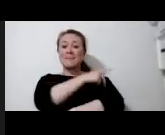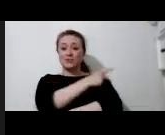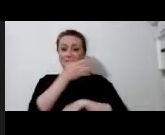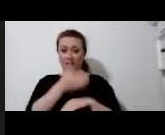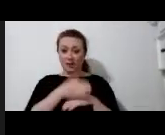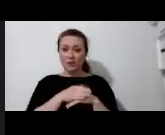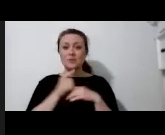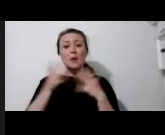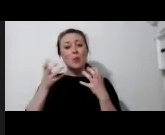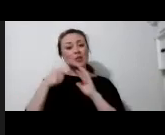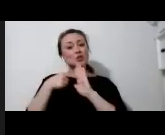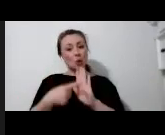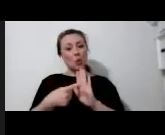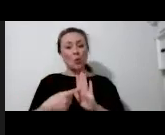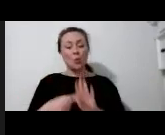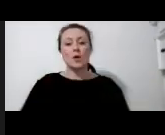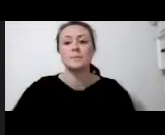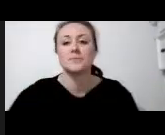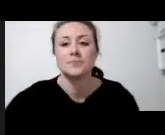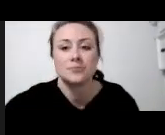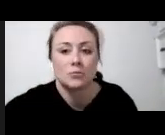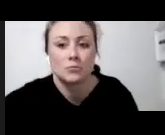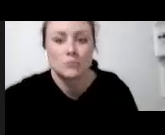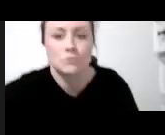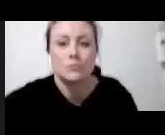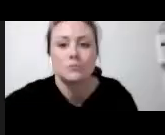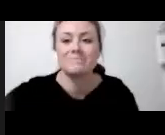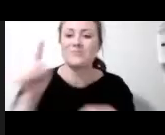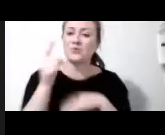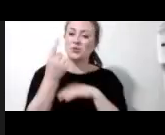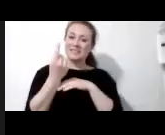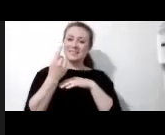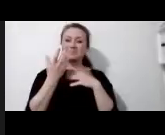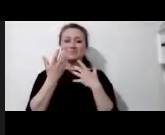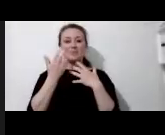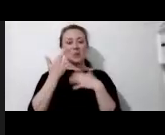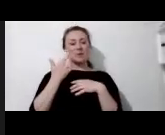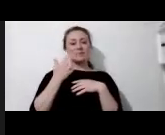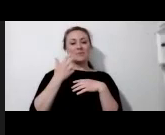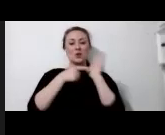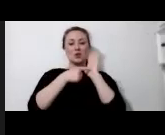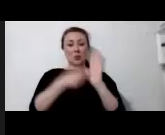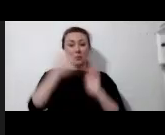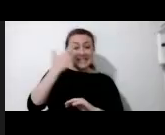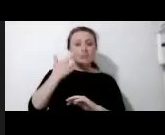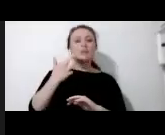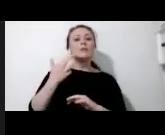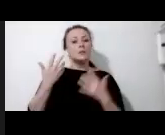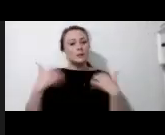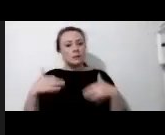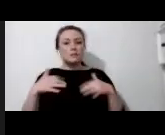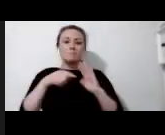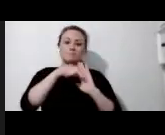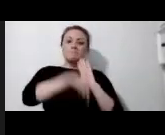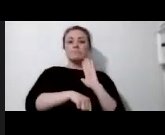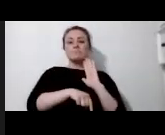want to show this as just to show the depth and the type of patient's pathology that you